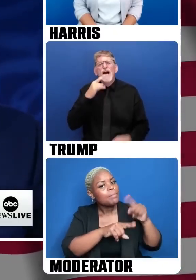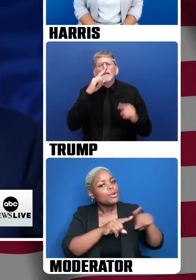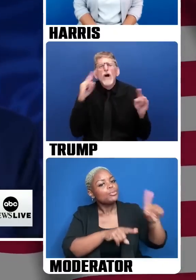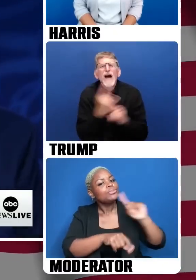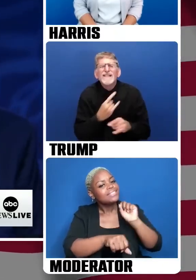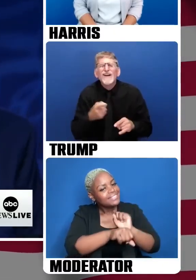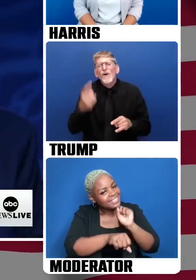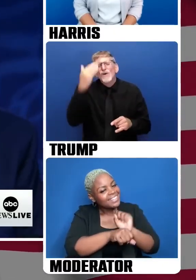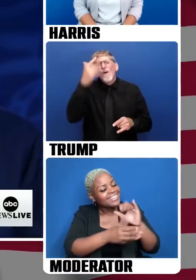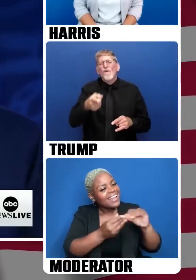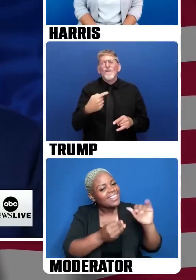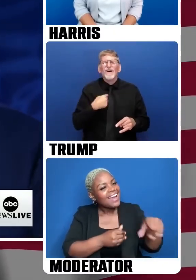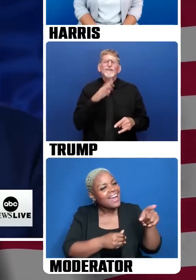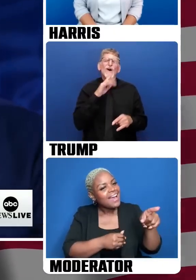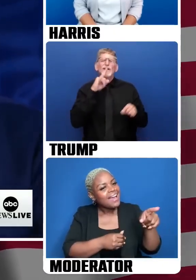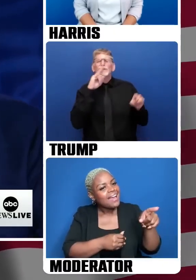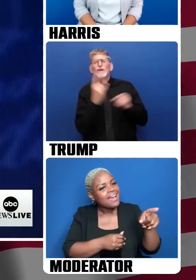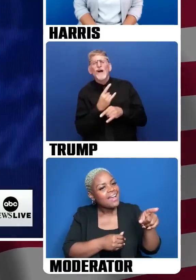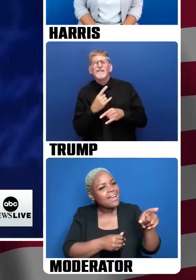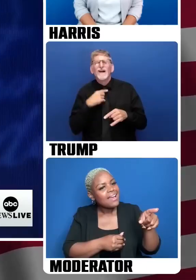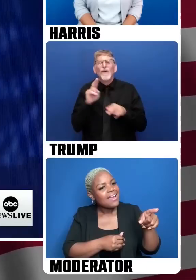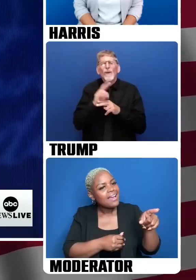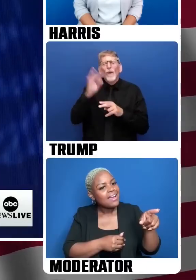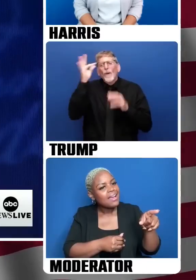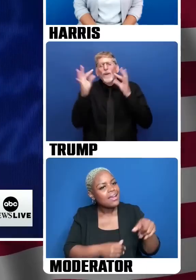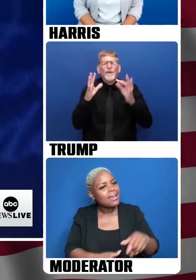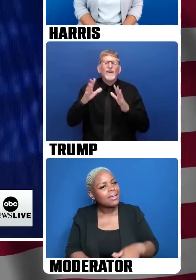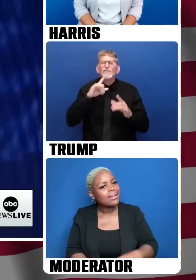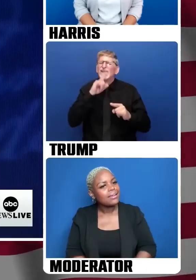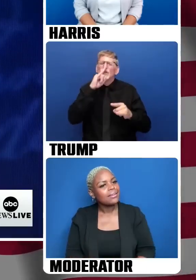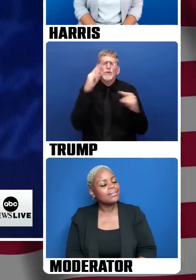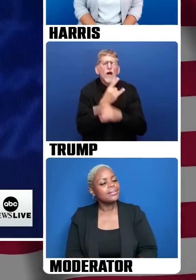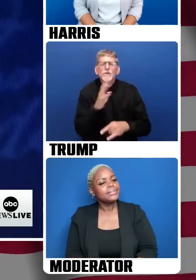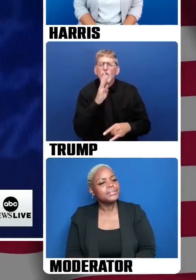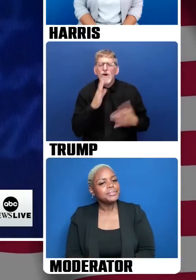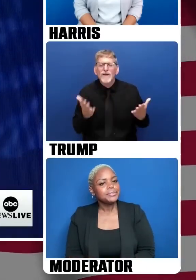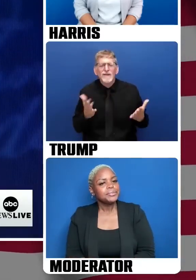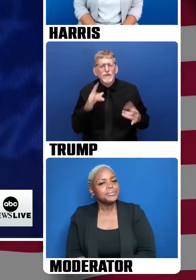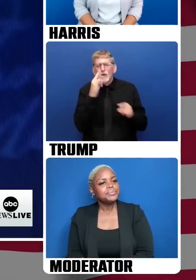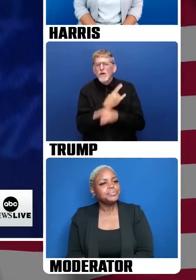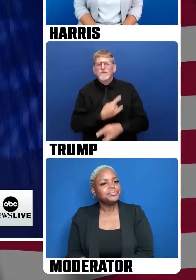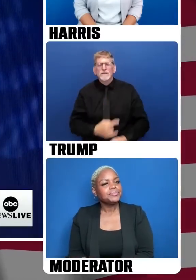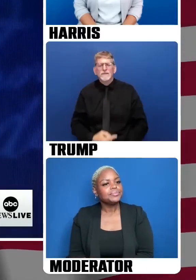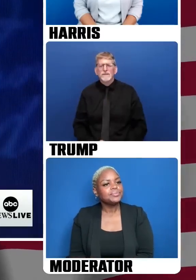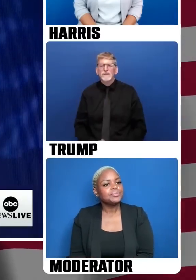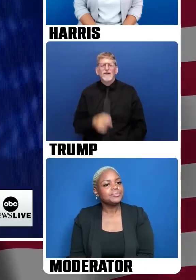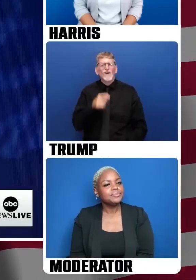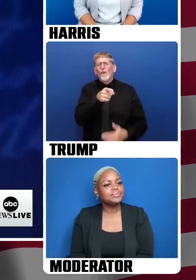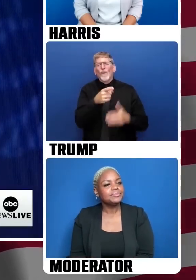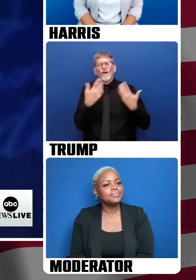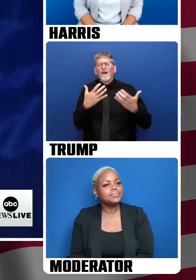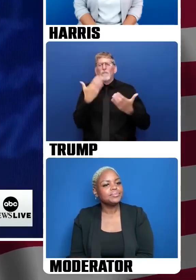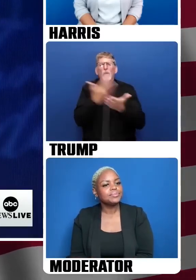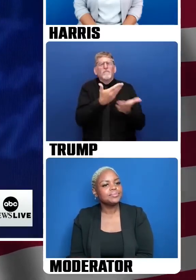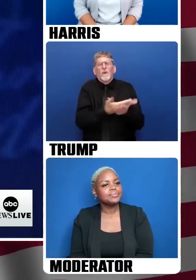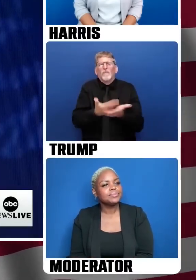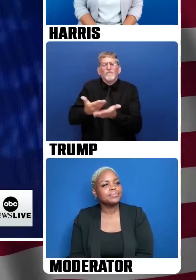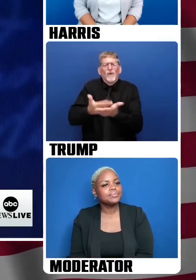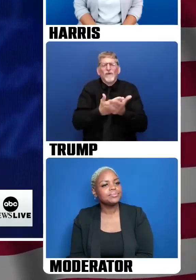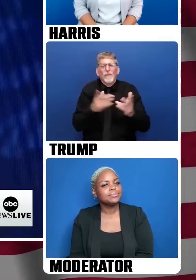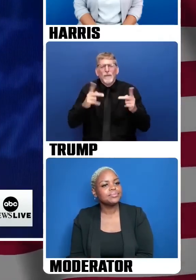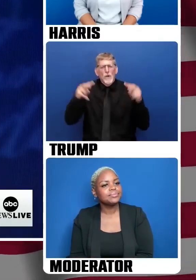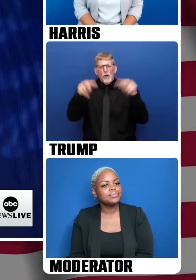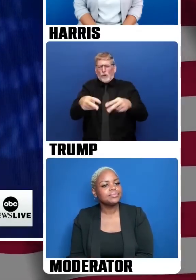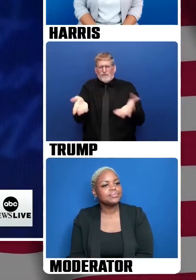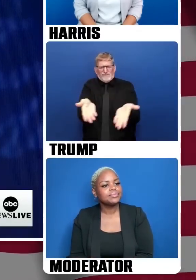oh, we lost by a whisker. That was said sarcastically. Look, there's so much proof. All you have to do is look at it. And they should have sent it